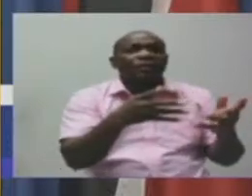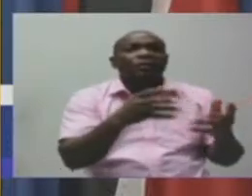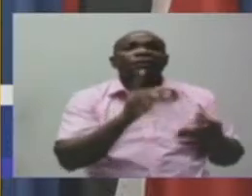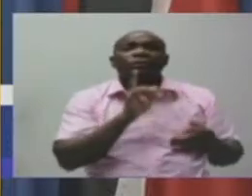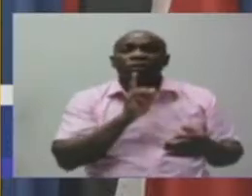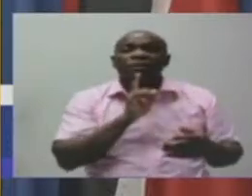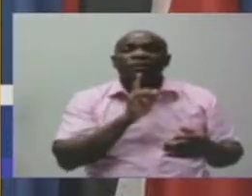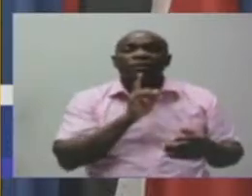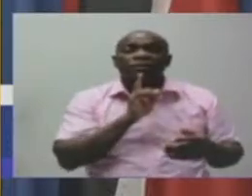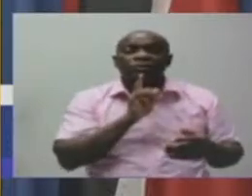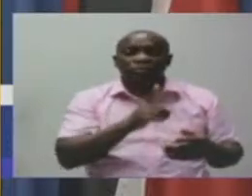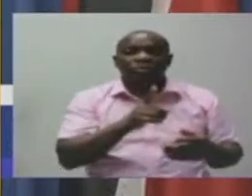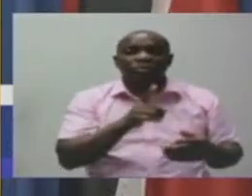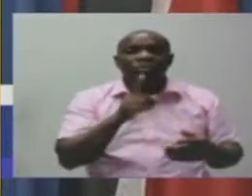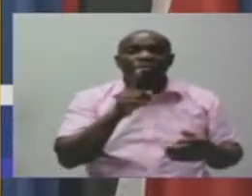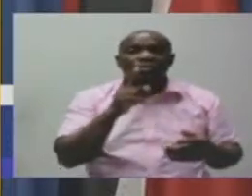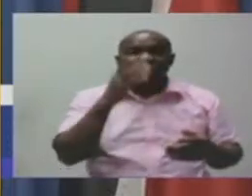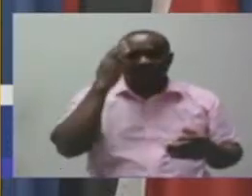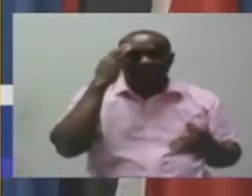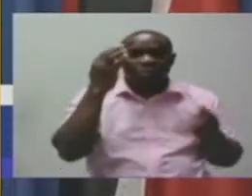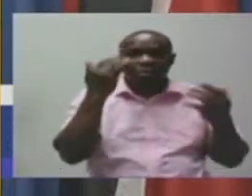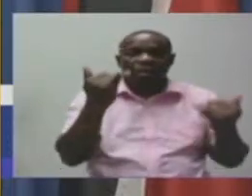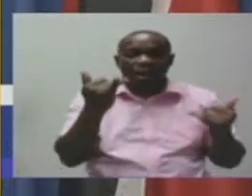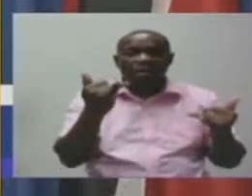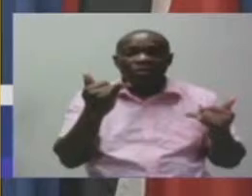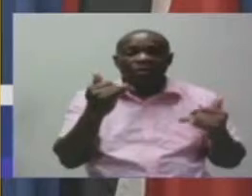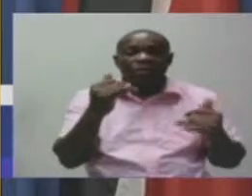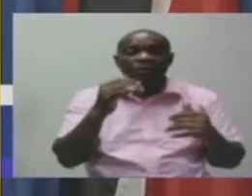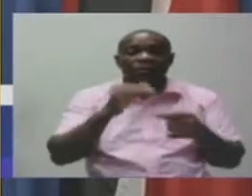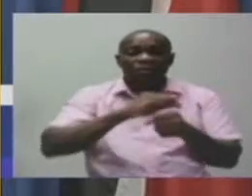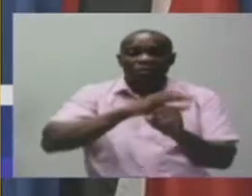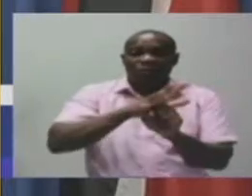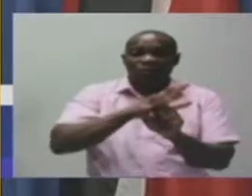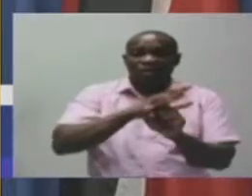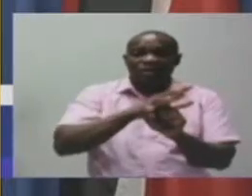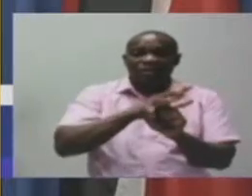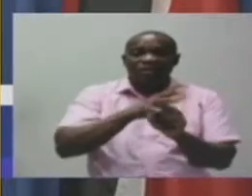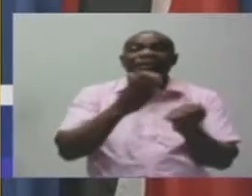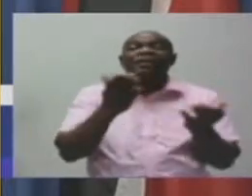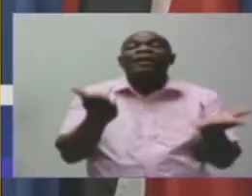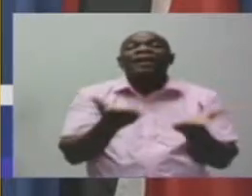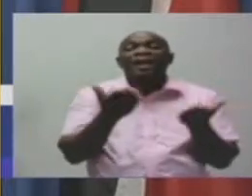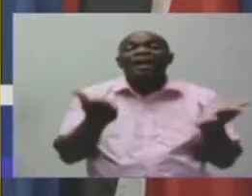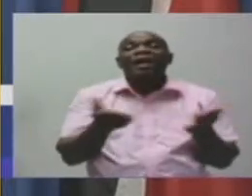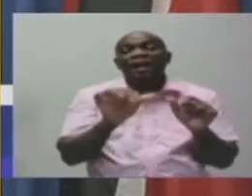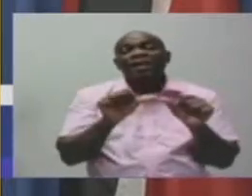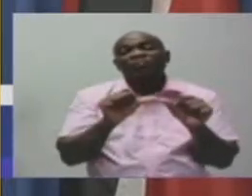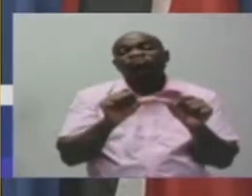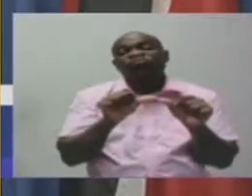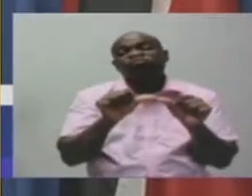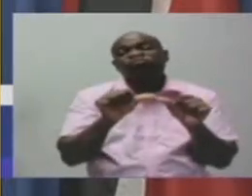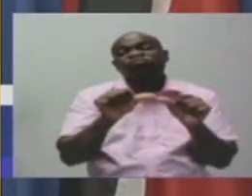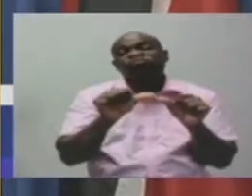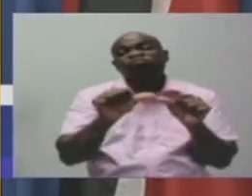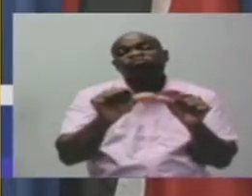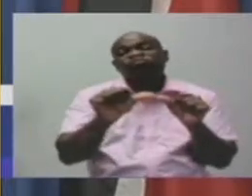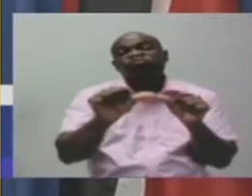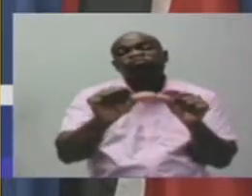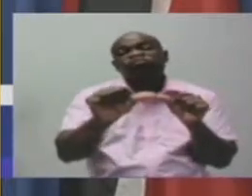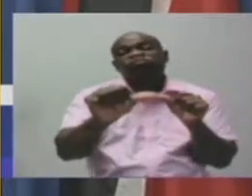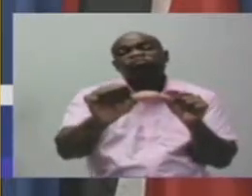haul. It's a long haul. And therefore, the state of emergency gave us breathing